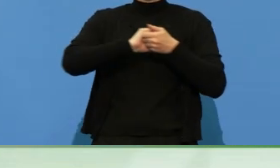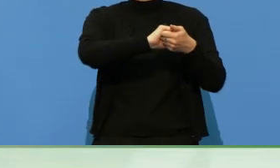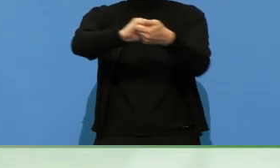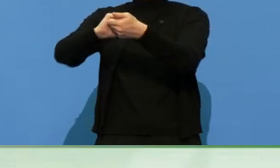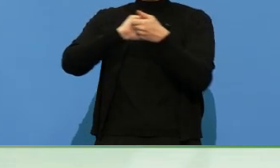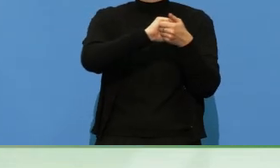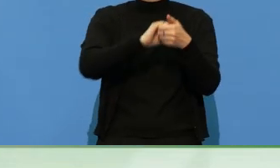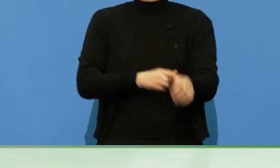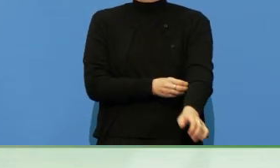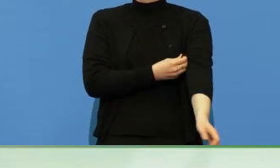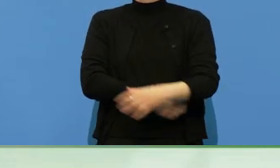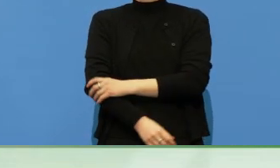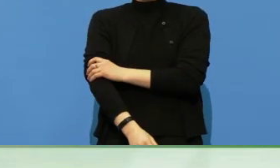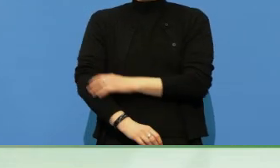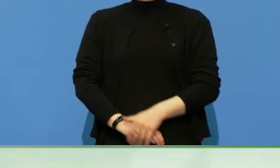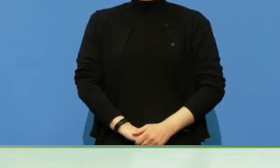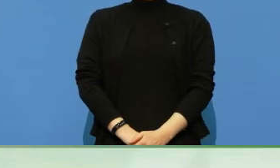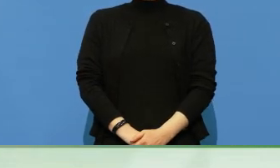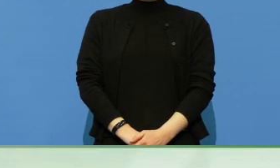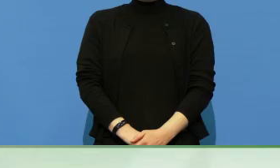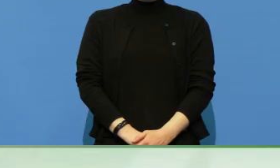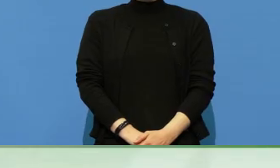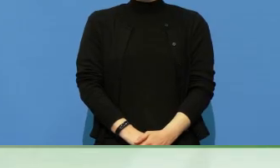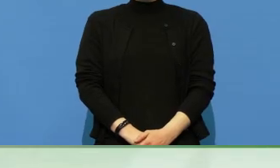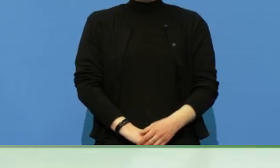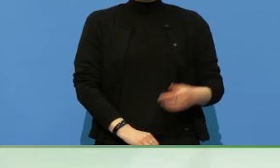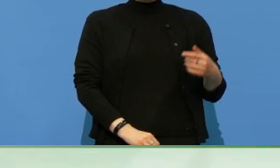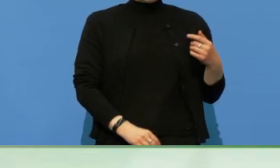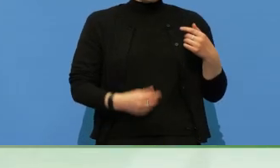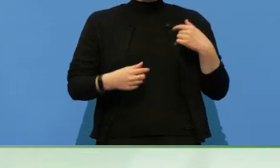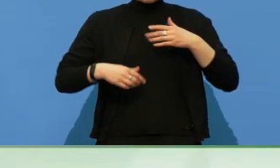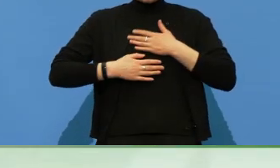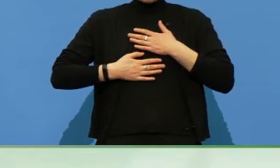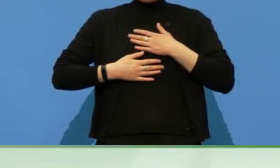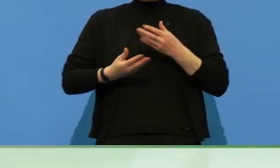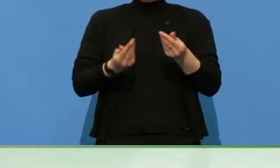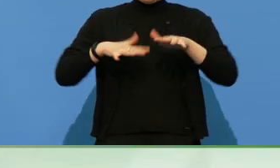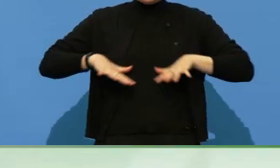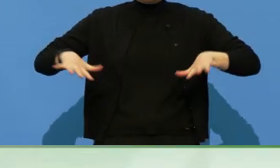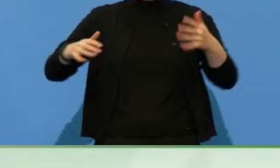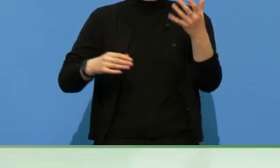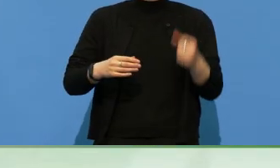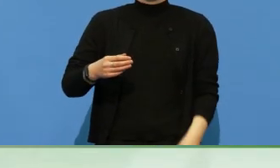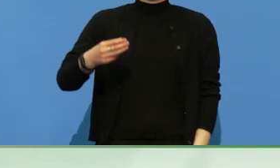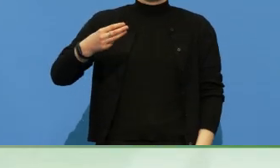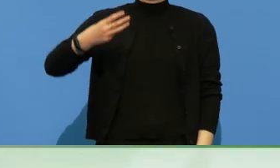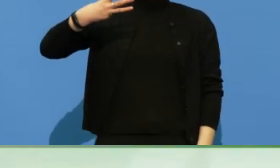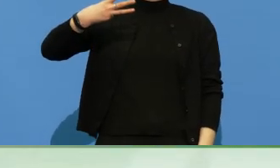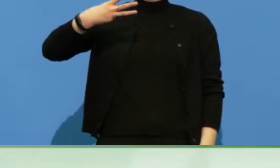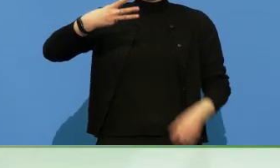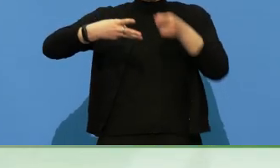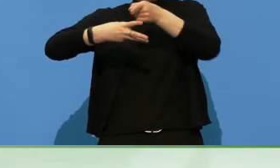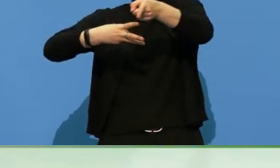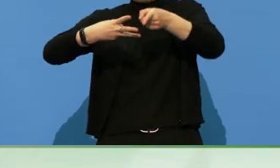3 axes. The first one is innovation, and thanks to Thibaut, now we have 20 and very soon